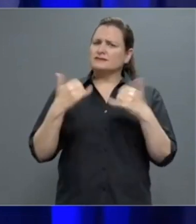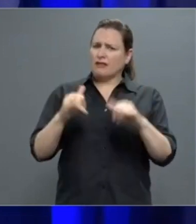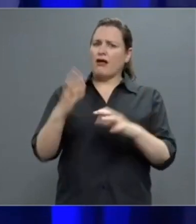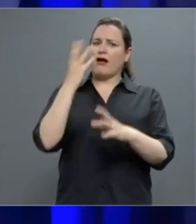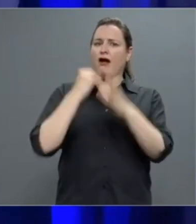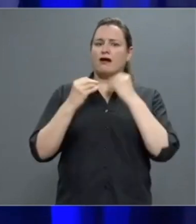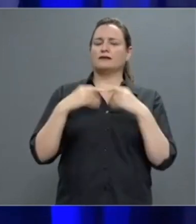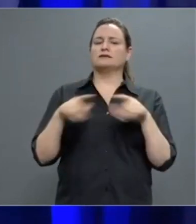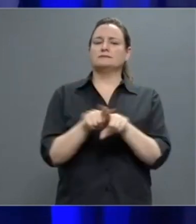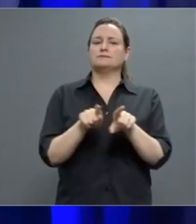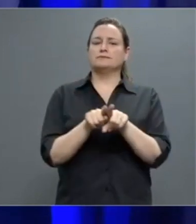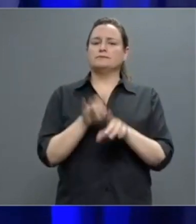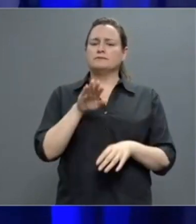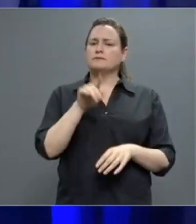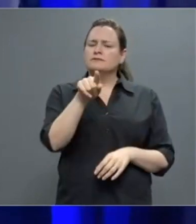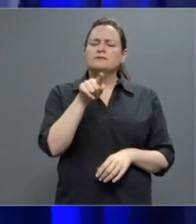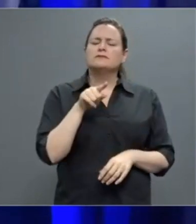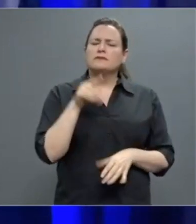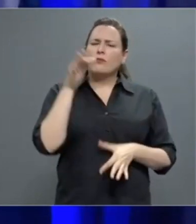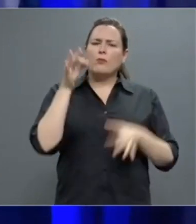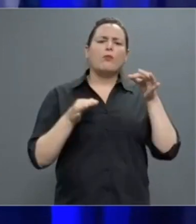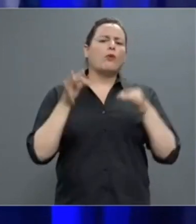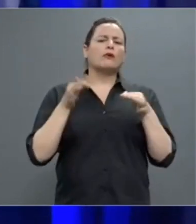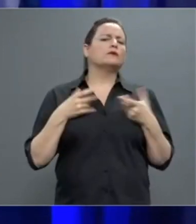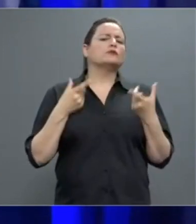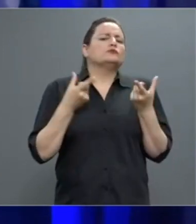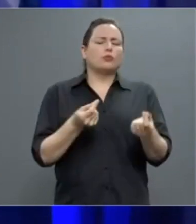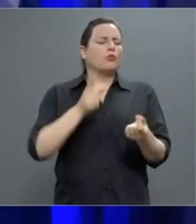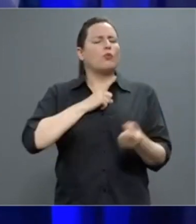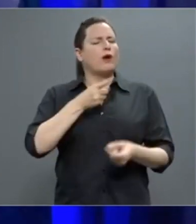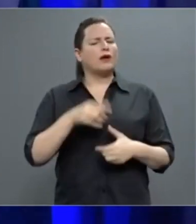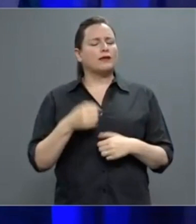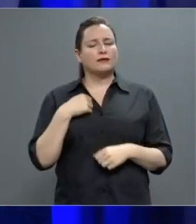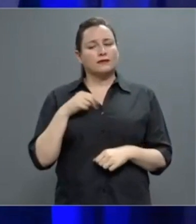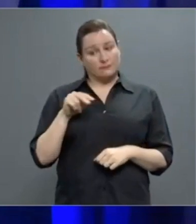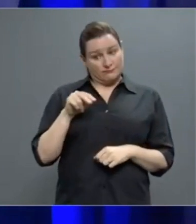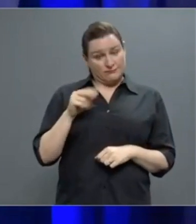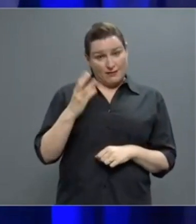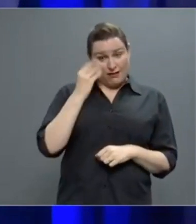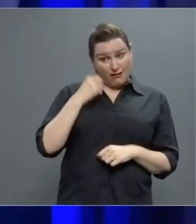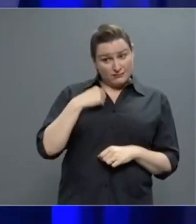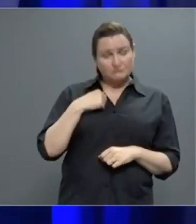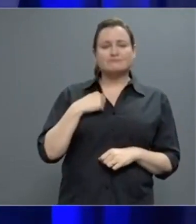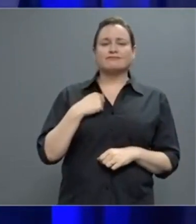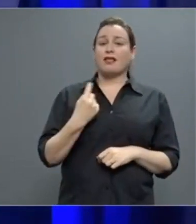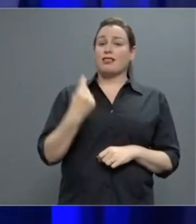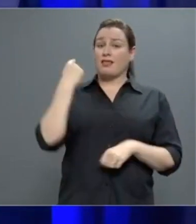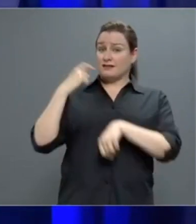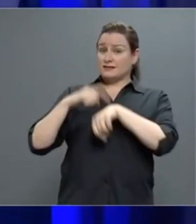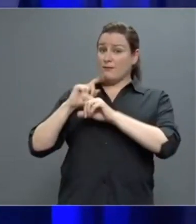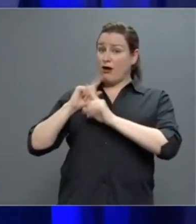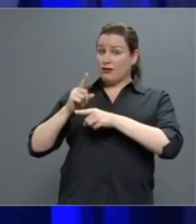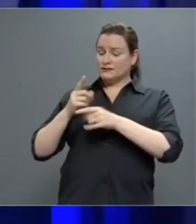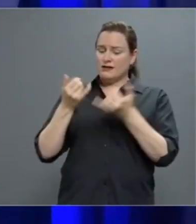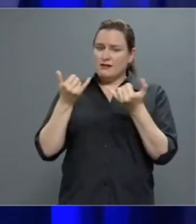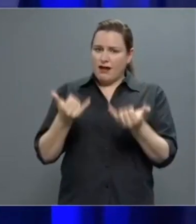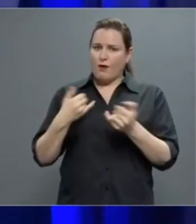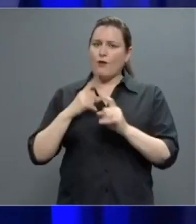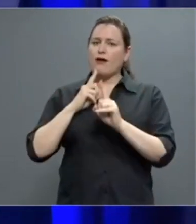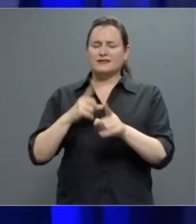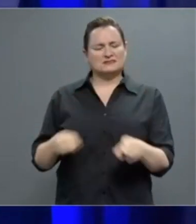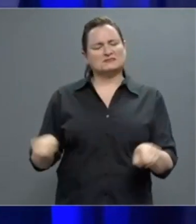decided to go into politics. The answer I give today is the exact one I gave all those years